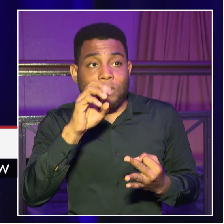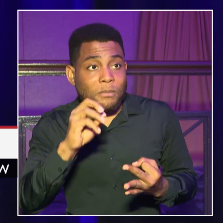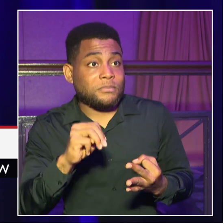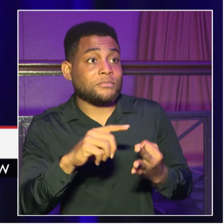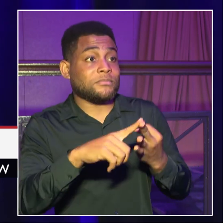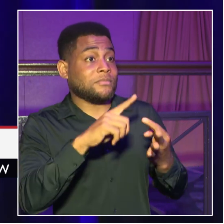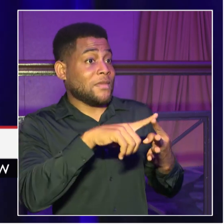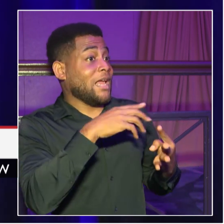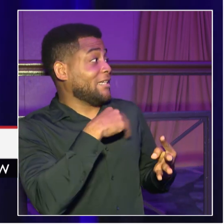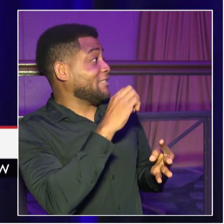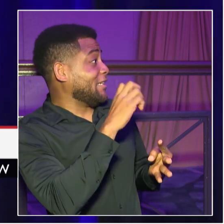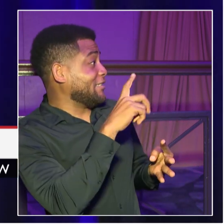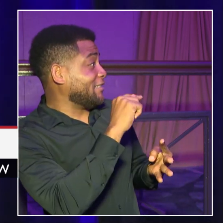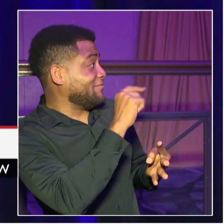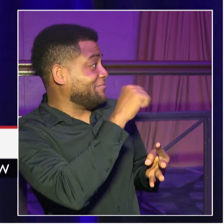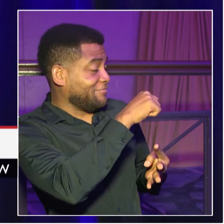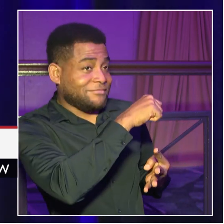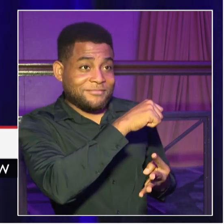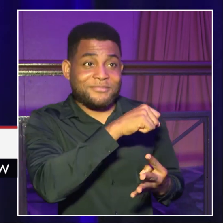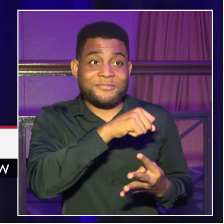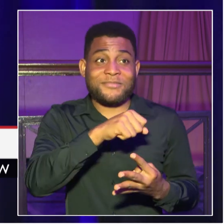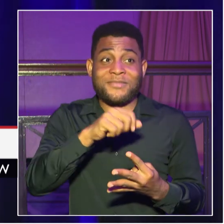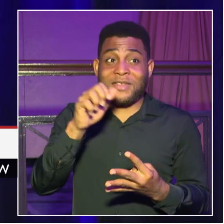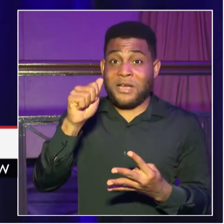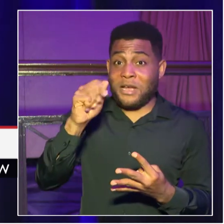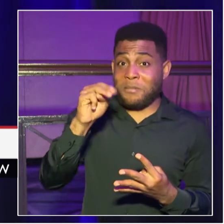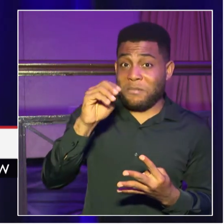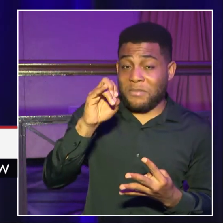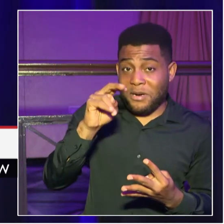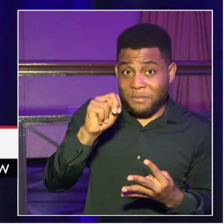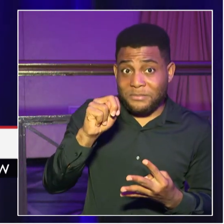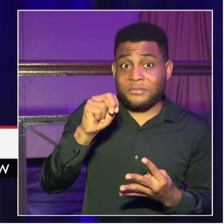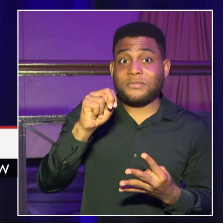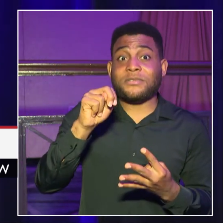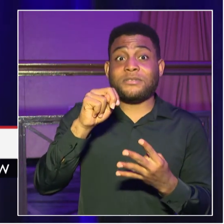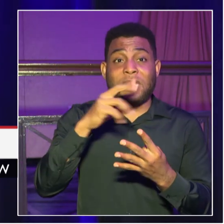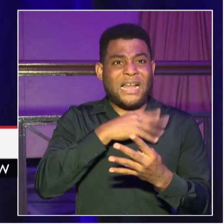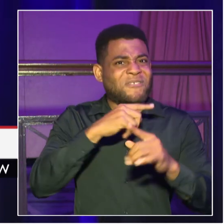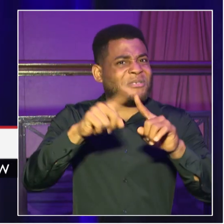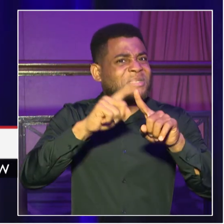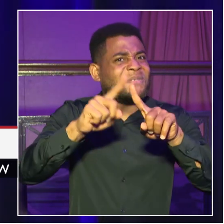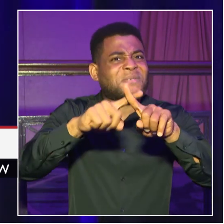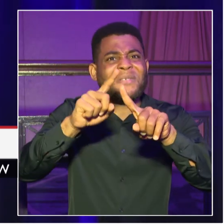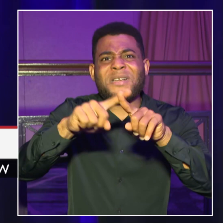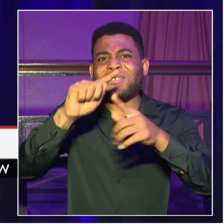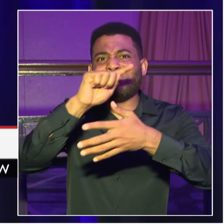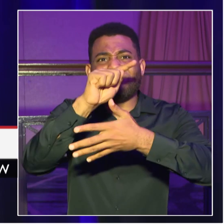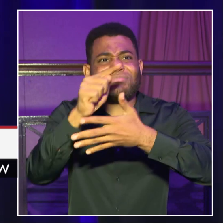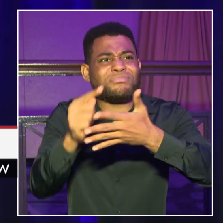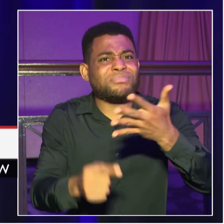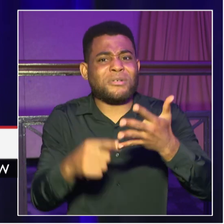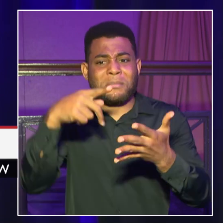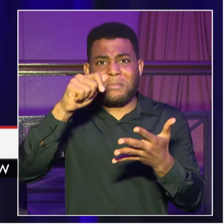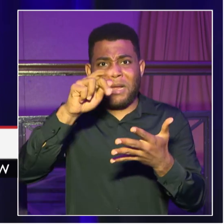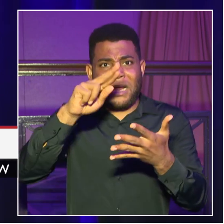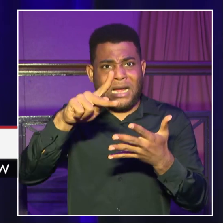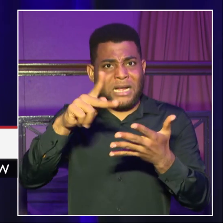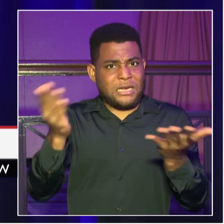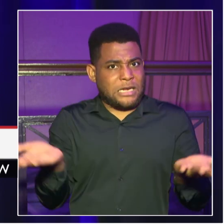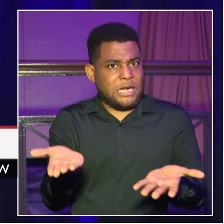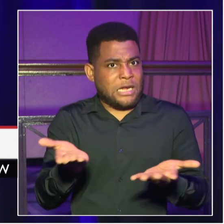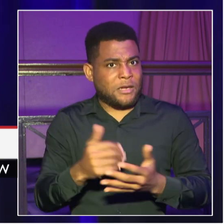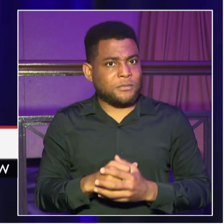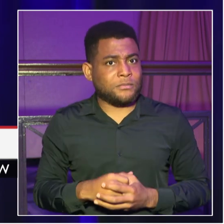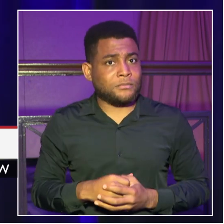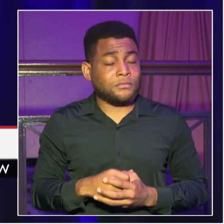that literally around the city. And it is no joke what we're doing with our rivers. There was a time when you